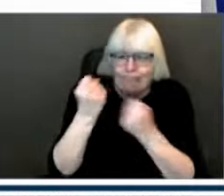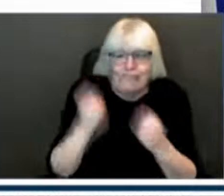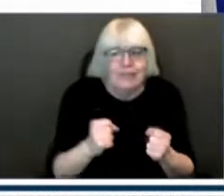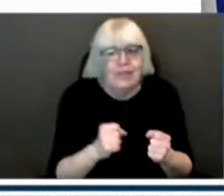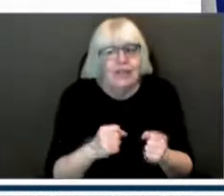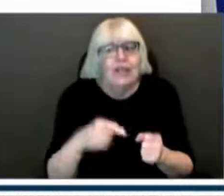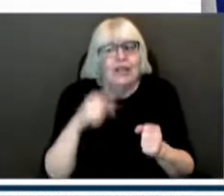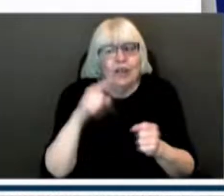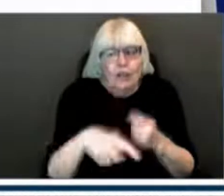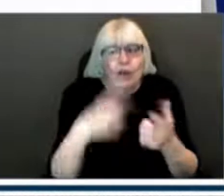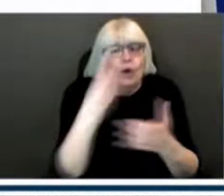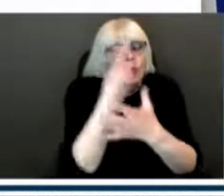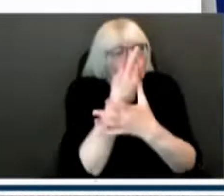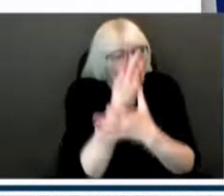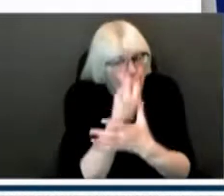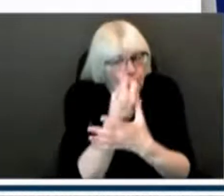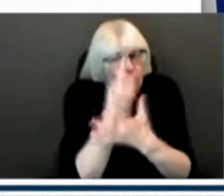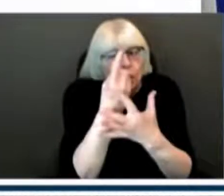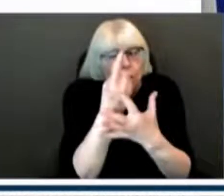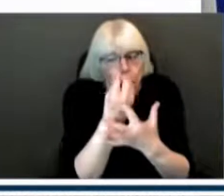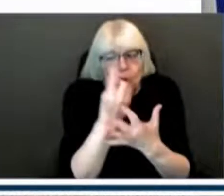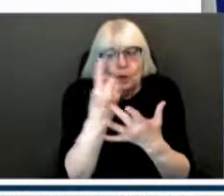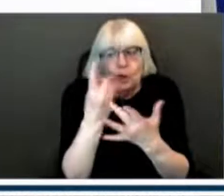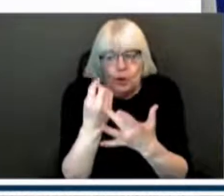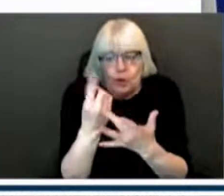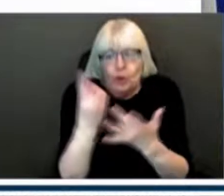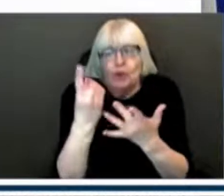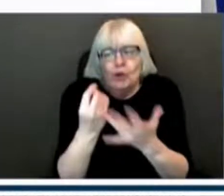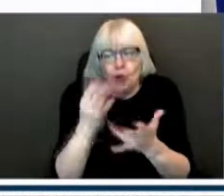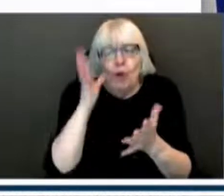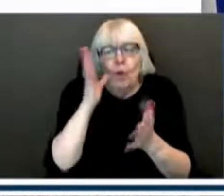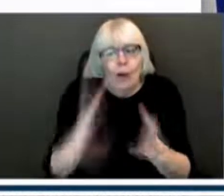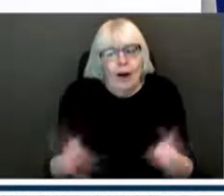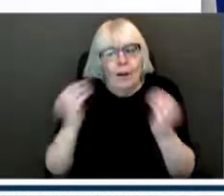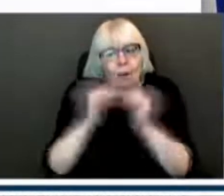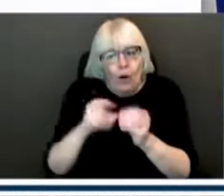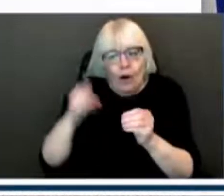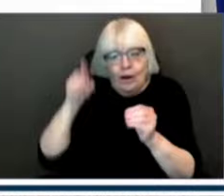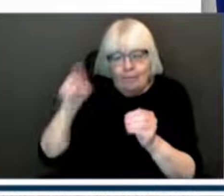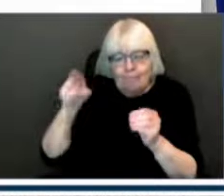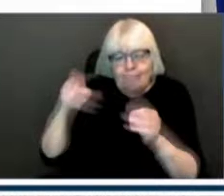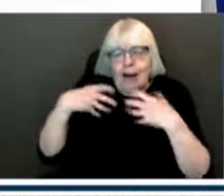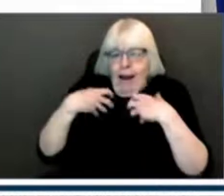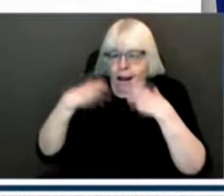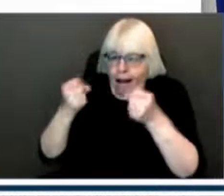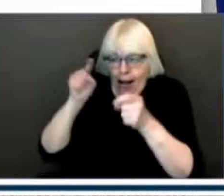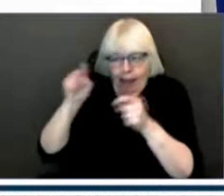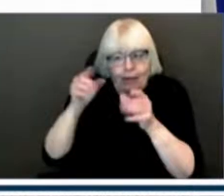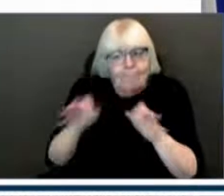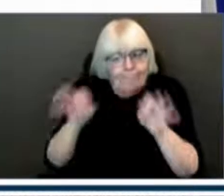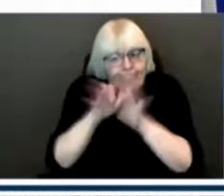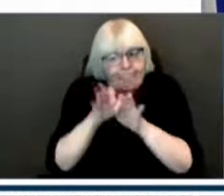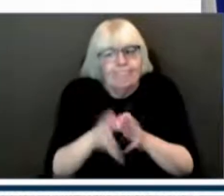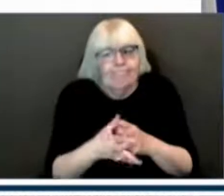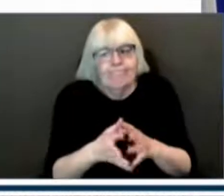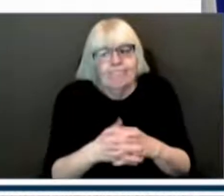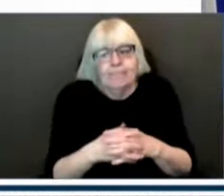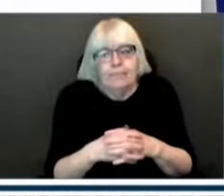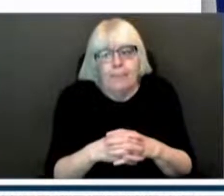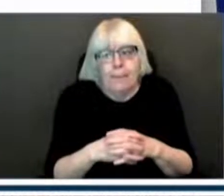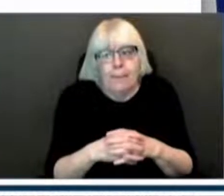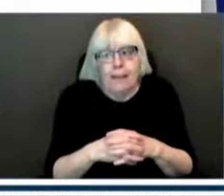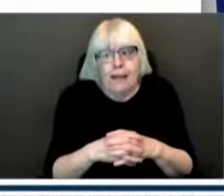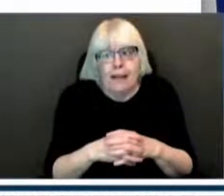healthcare capacity. So I'll say last week, all 13 premiers came together to discuss the state of